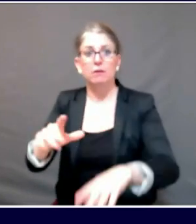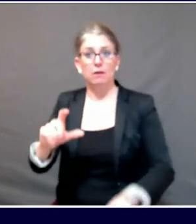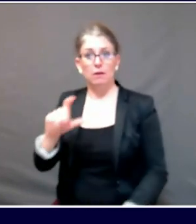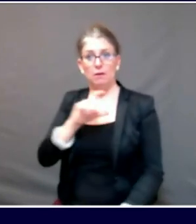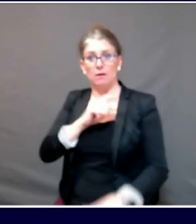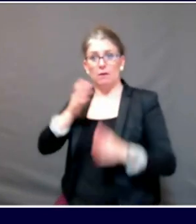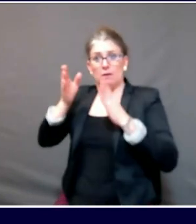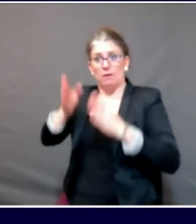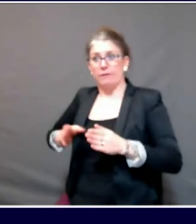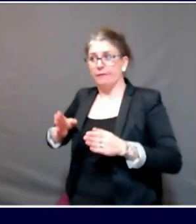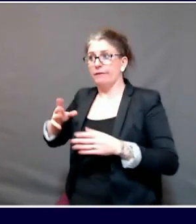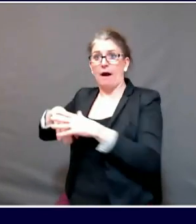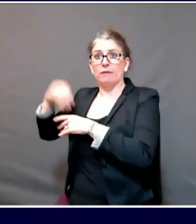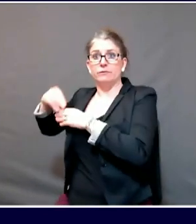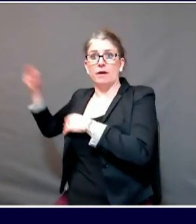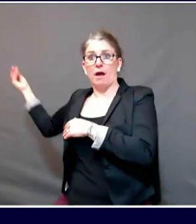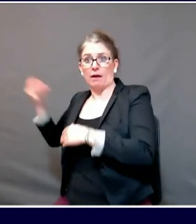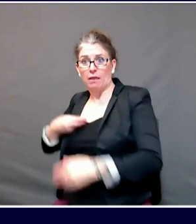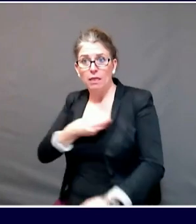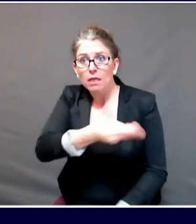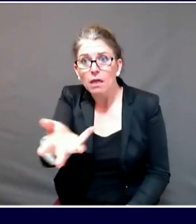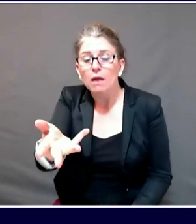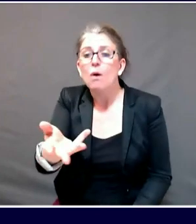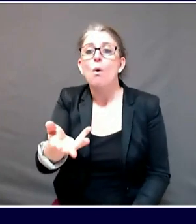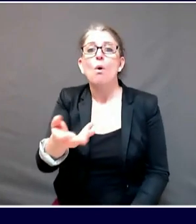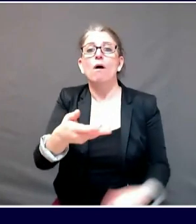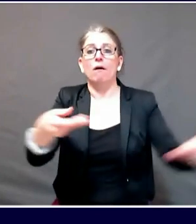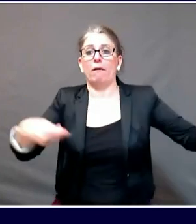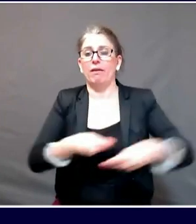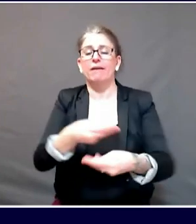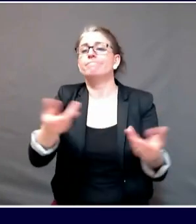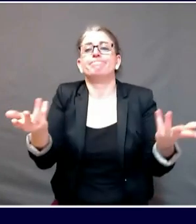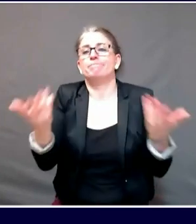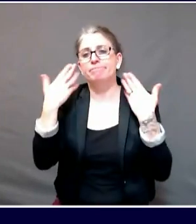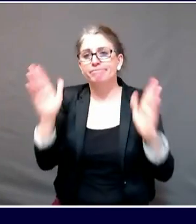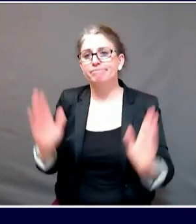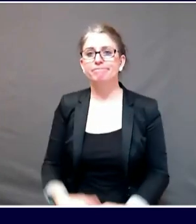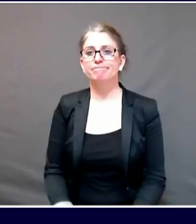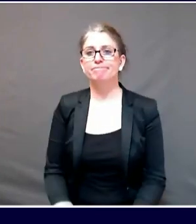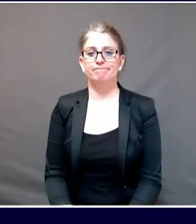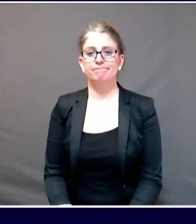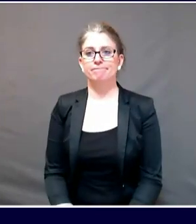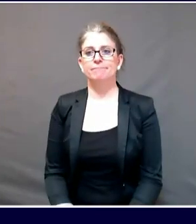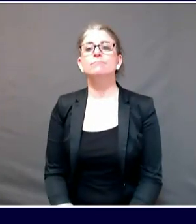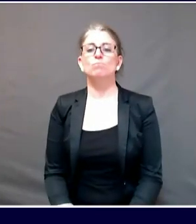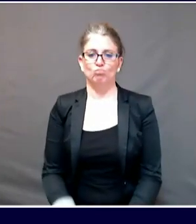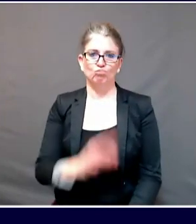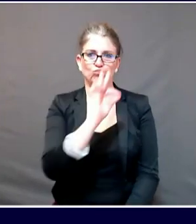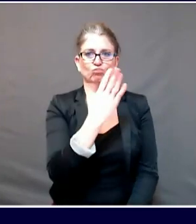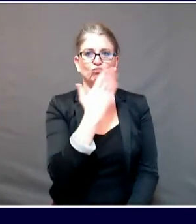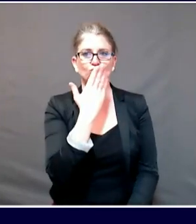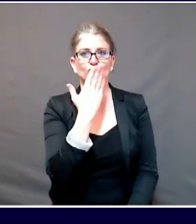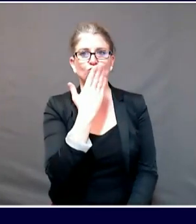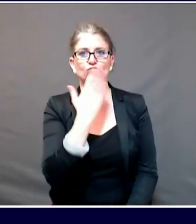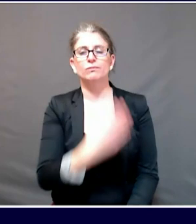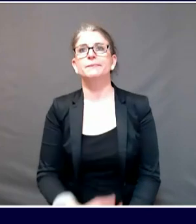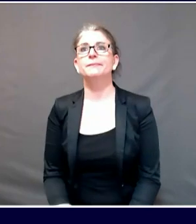investigation. Thank you. I'm going to turn now to Ashley at